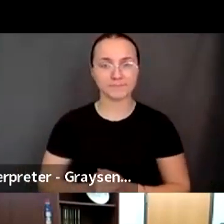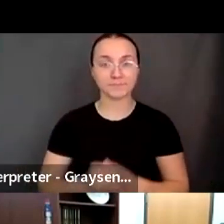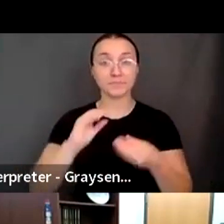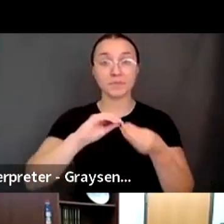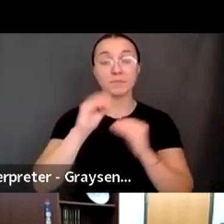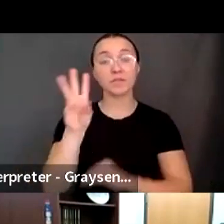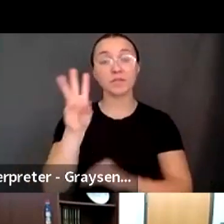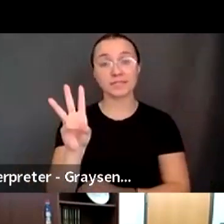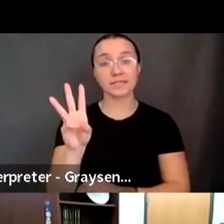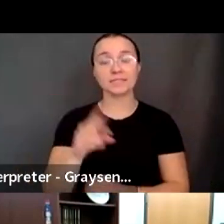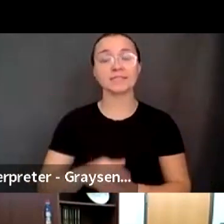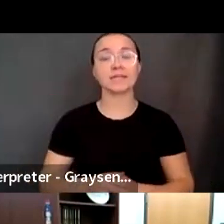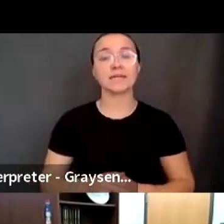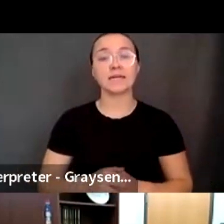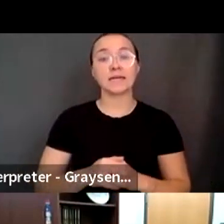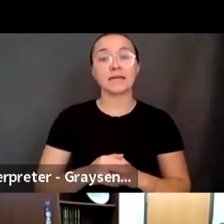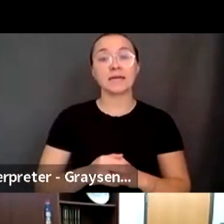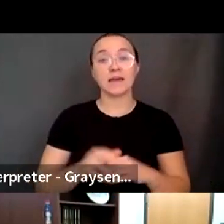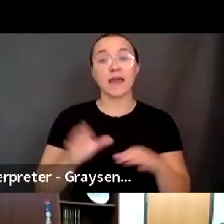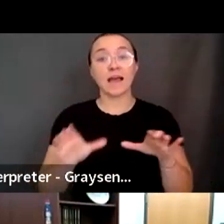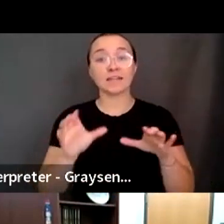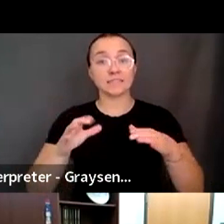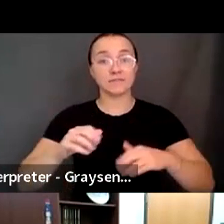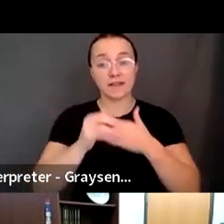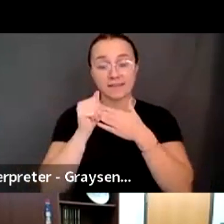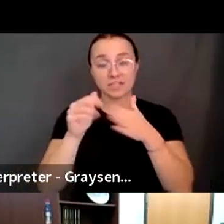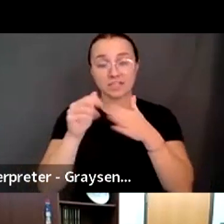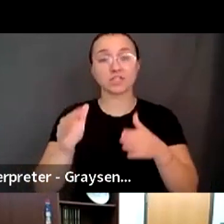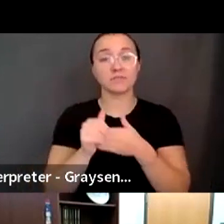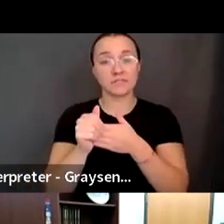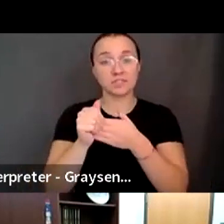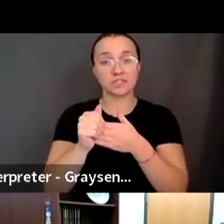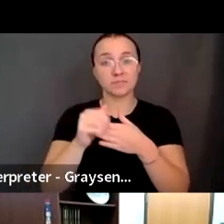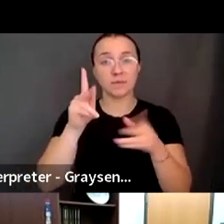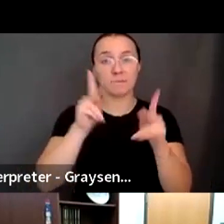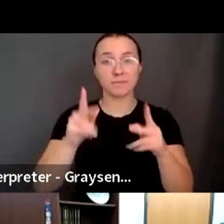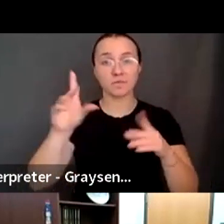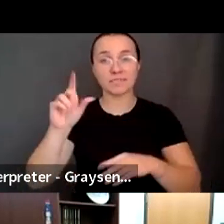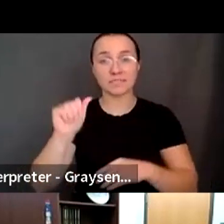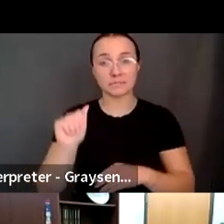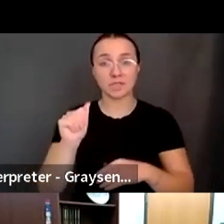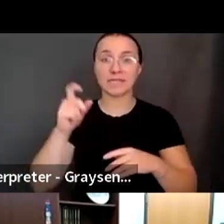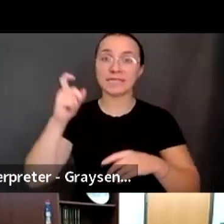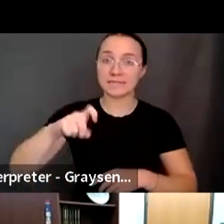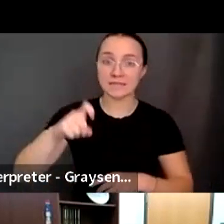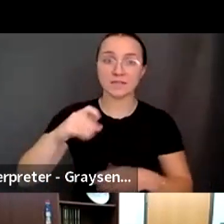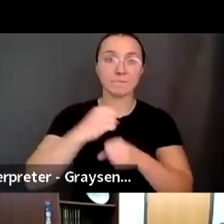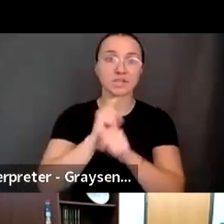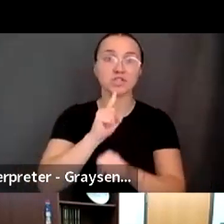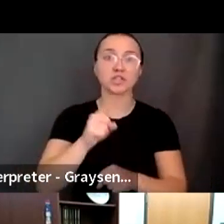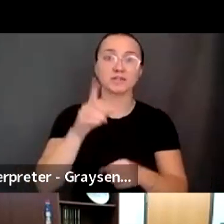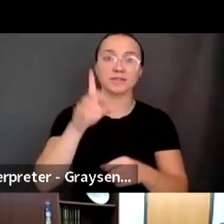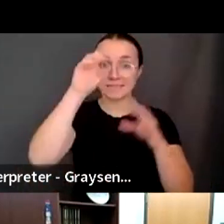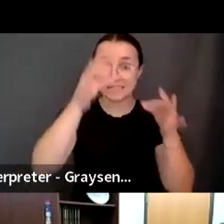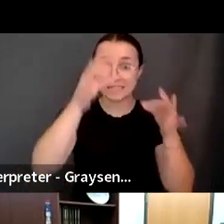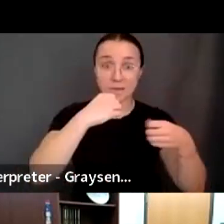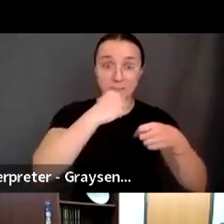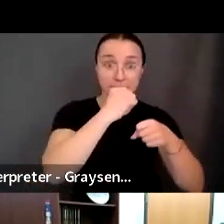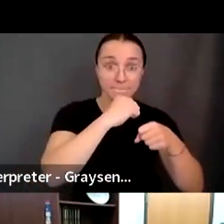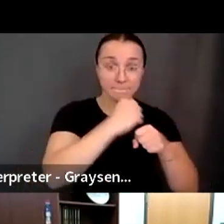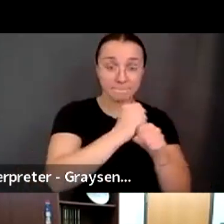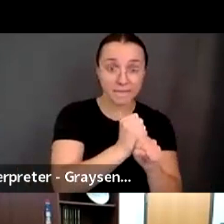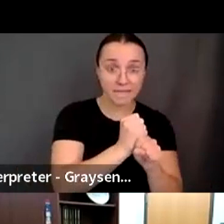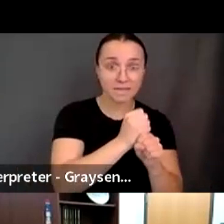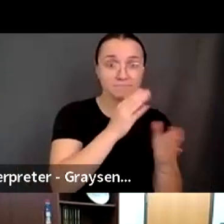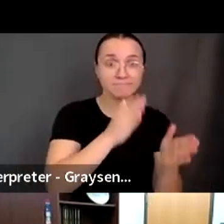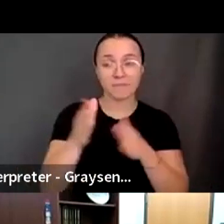active leadership by persons with disabilities is necessary to ensure that any decisions made are made with these voices being